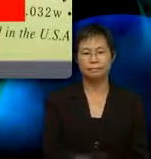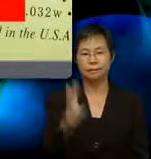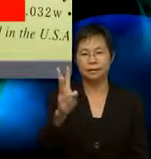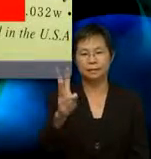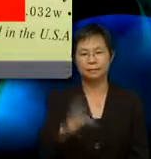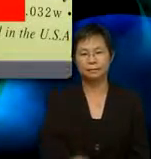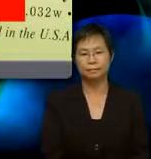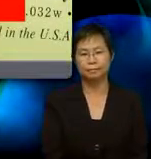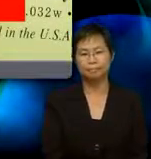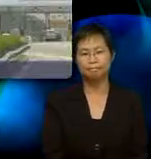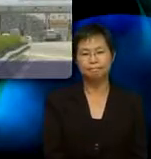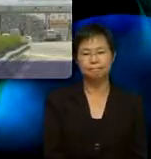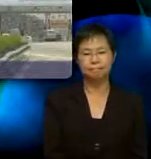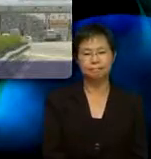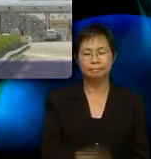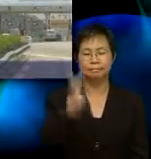6,